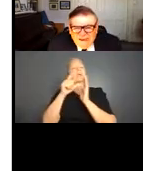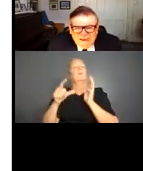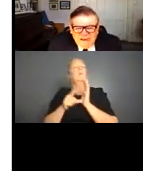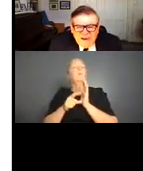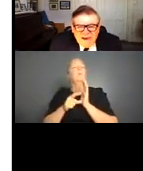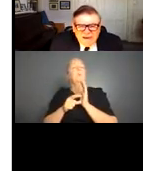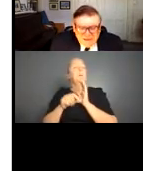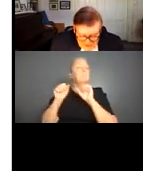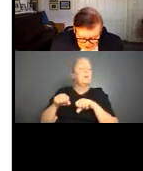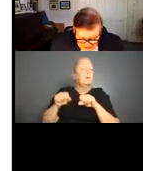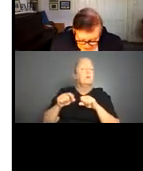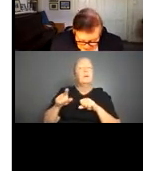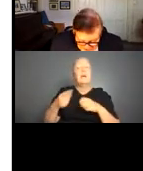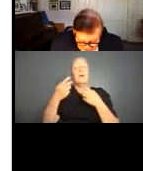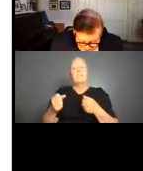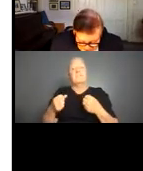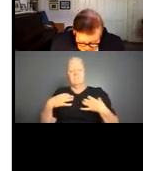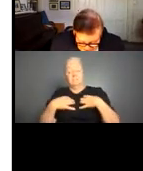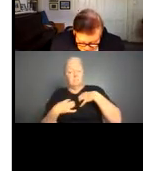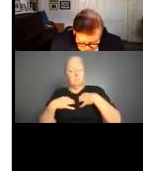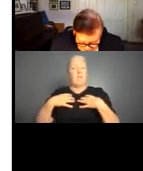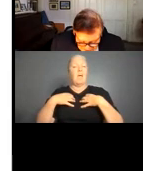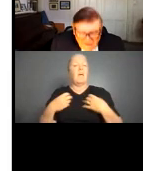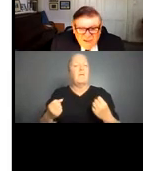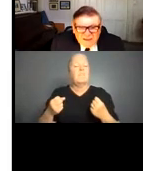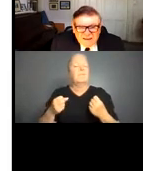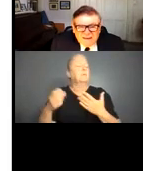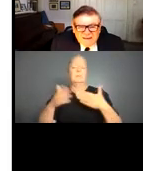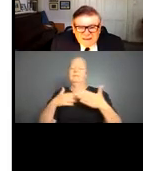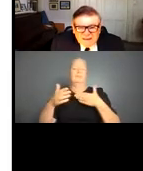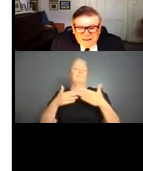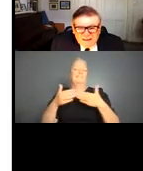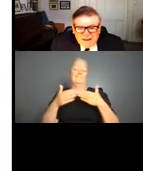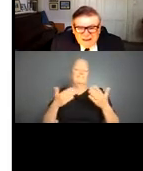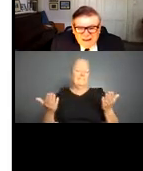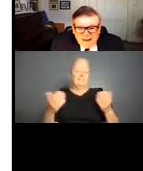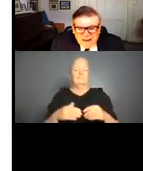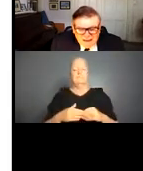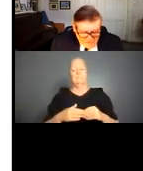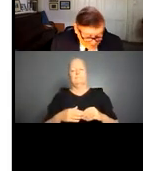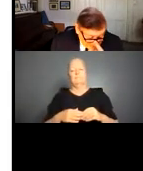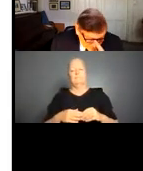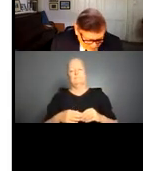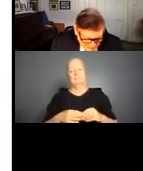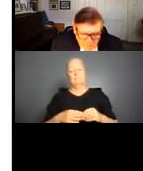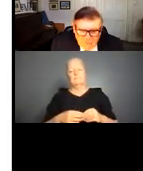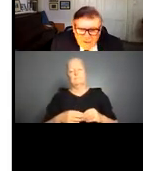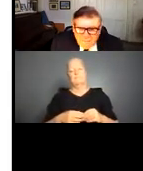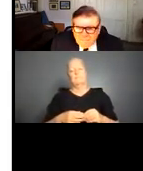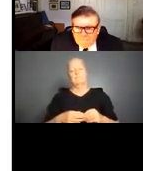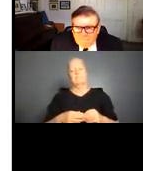health condition. So then the thing is, people are still experiencing things